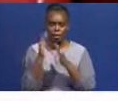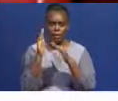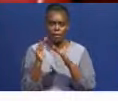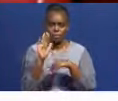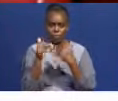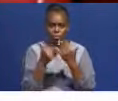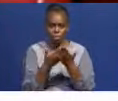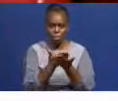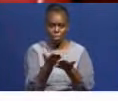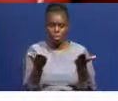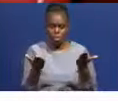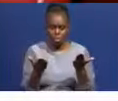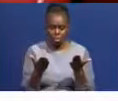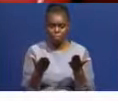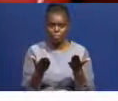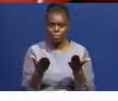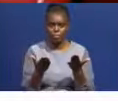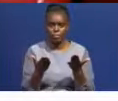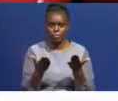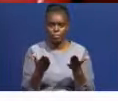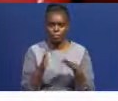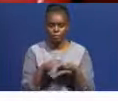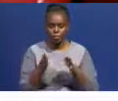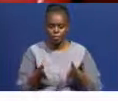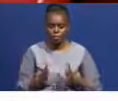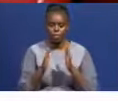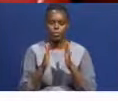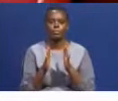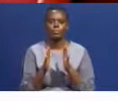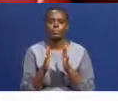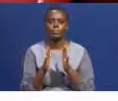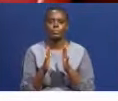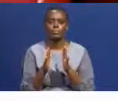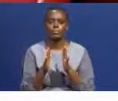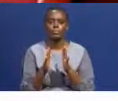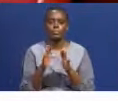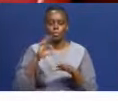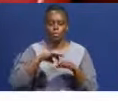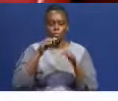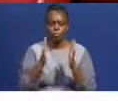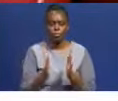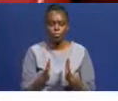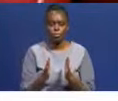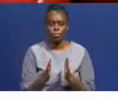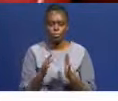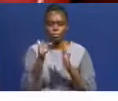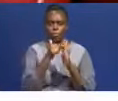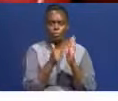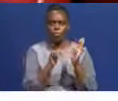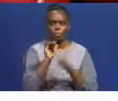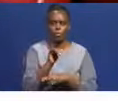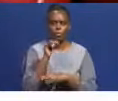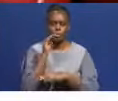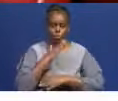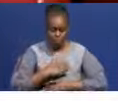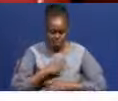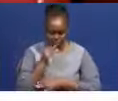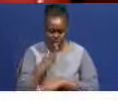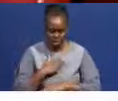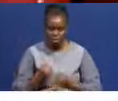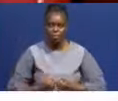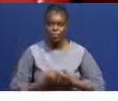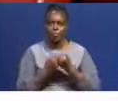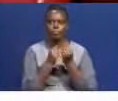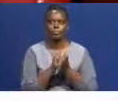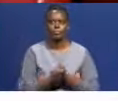expect all of you who are in the streets to take voters' card. And with those few remarks, Mr. Speaker, I